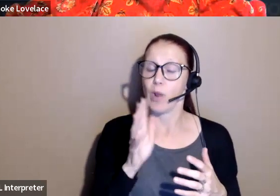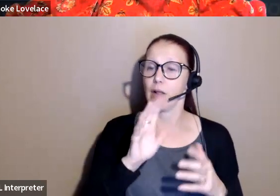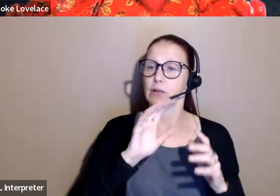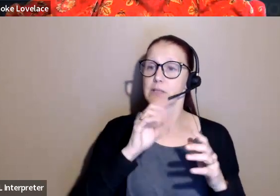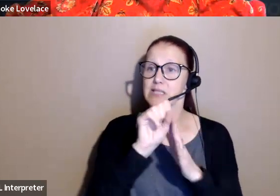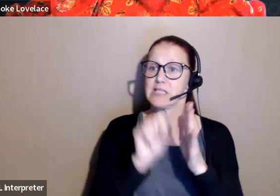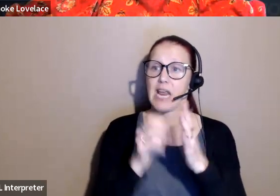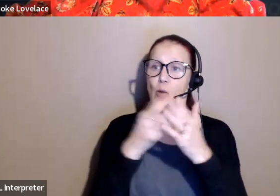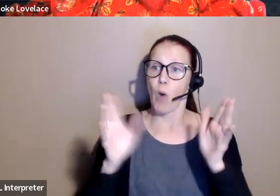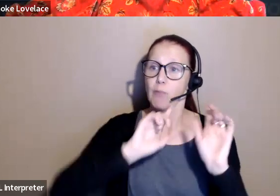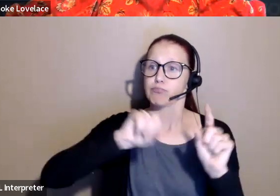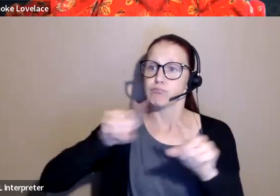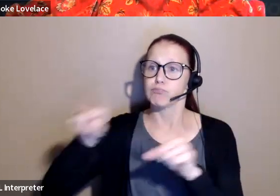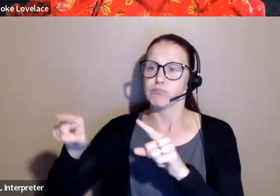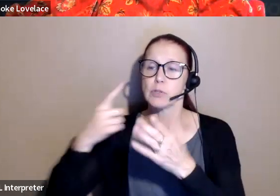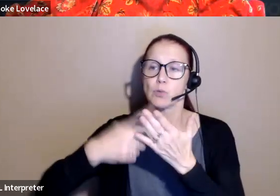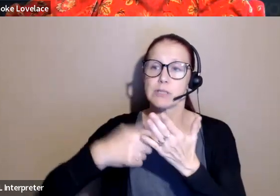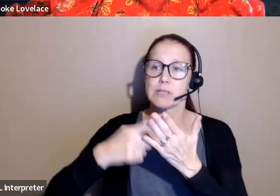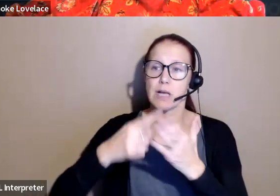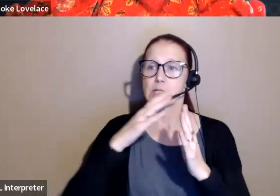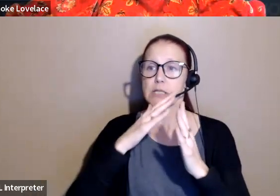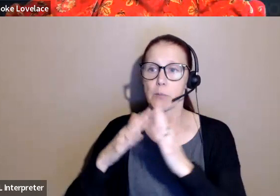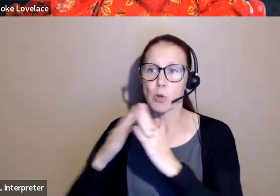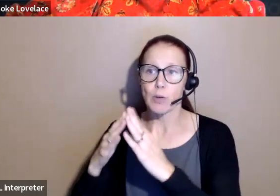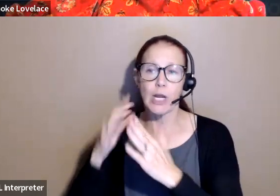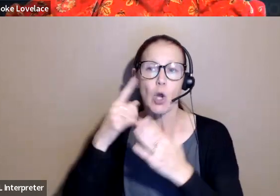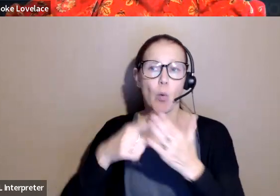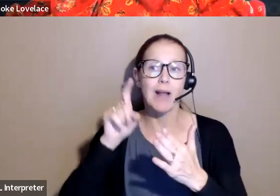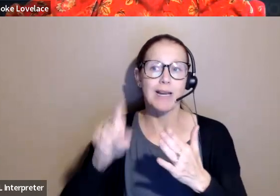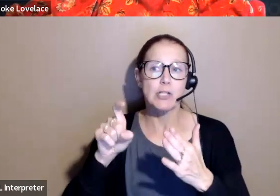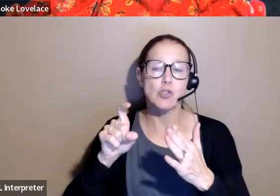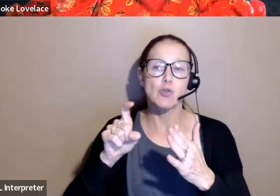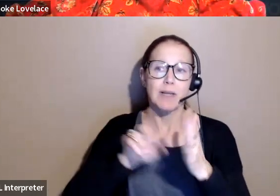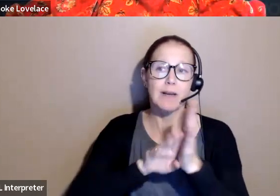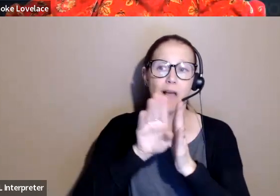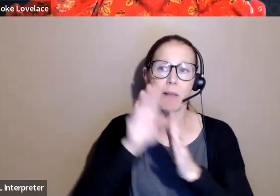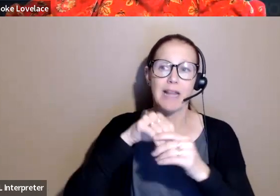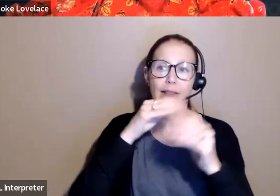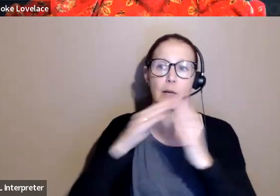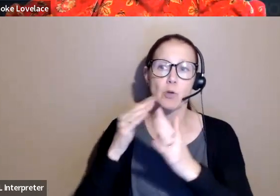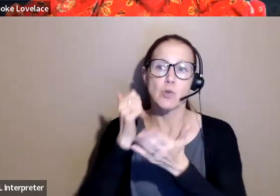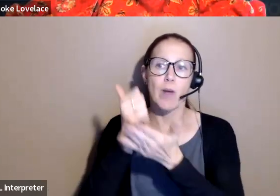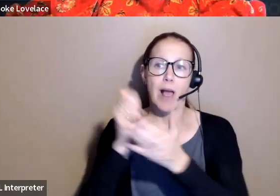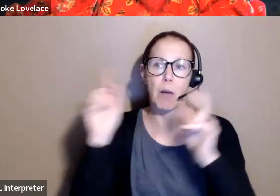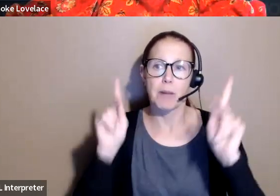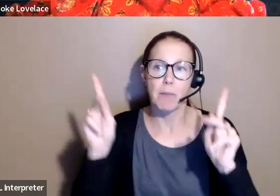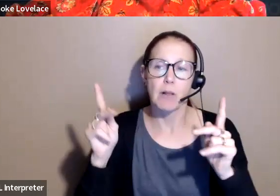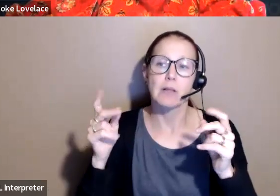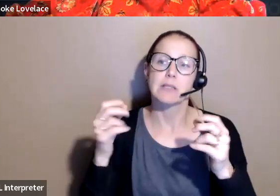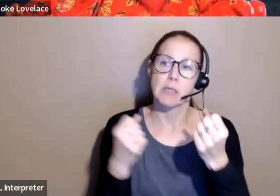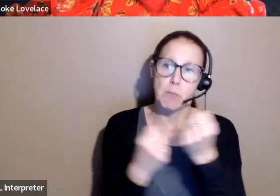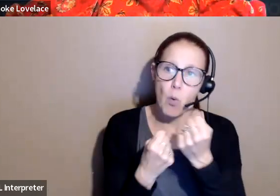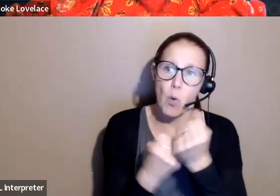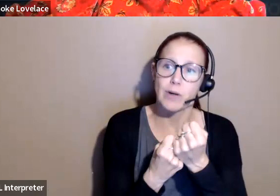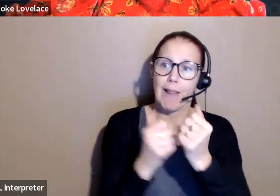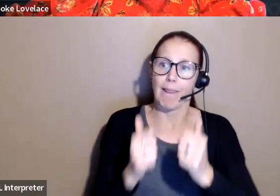about community, what needs to be built up in the communities to help people be supported and